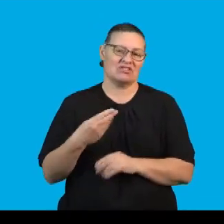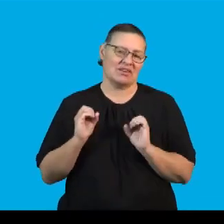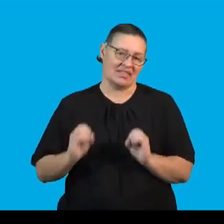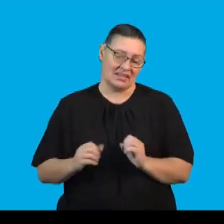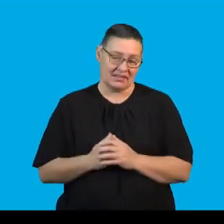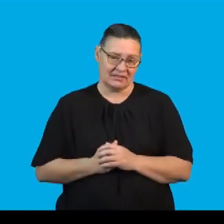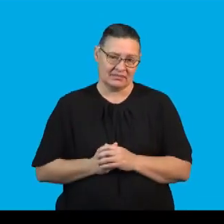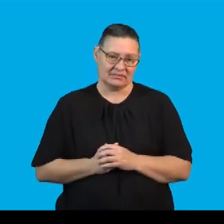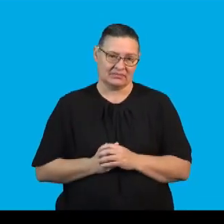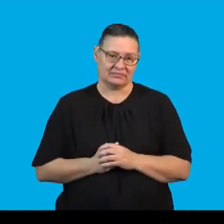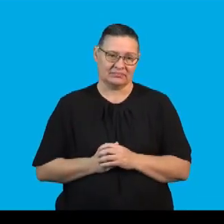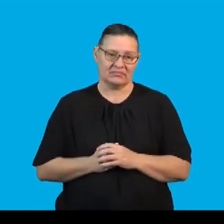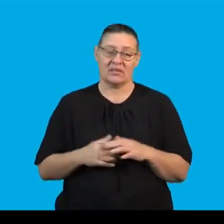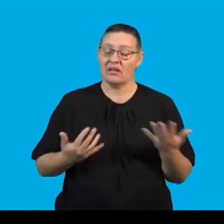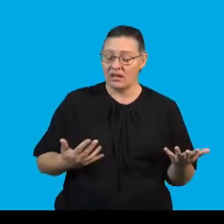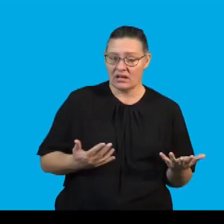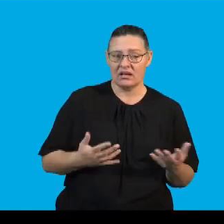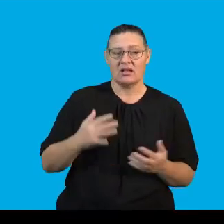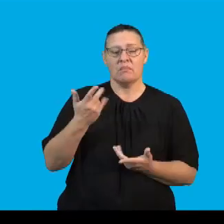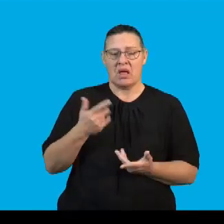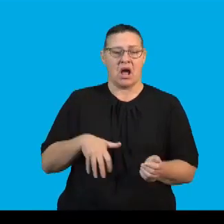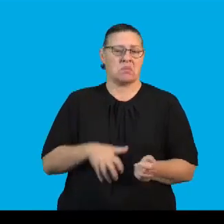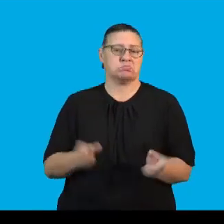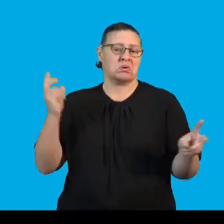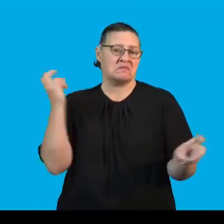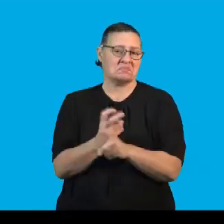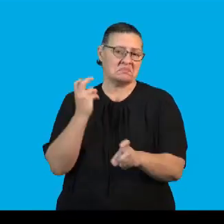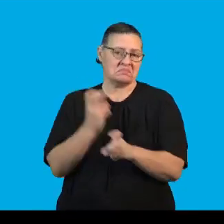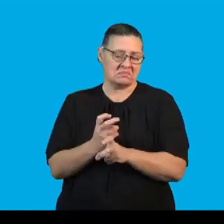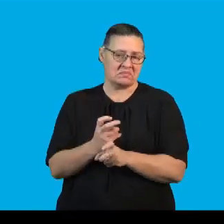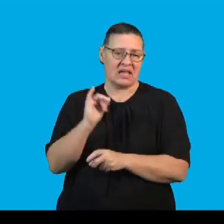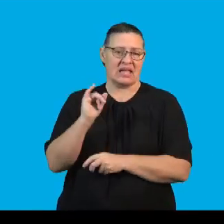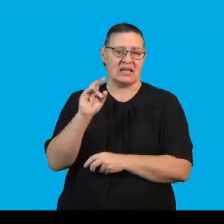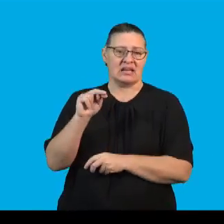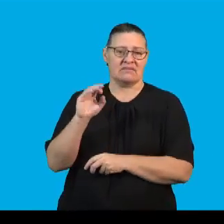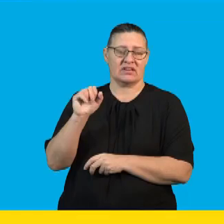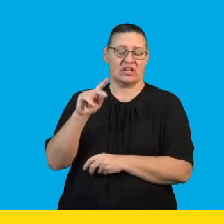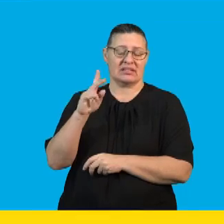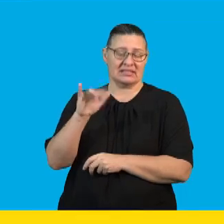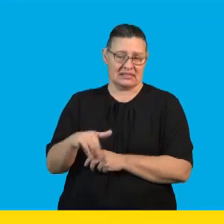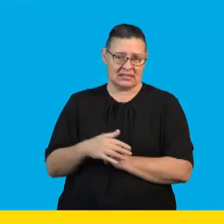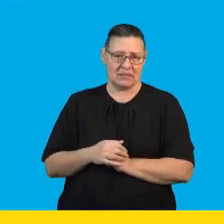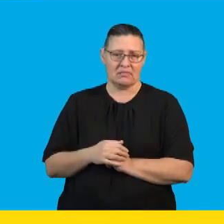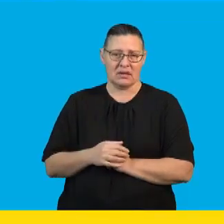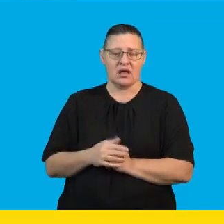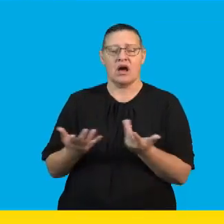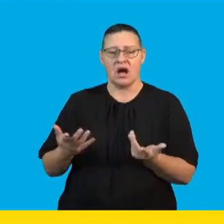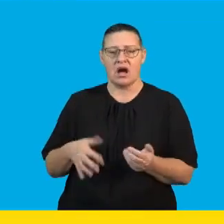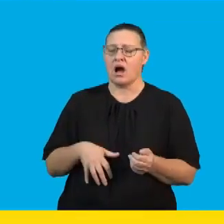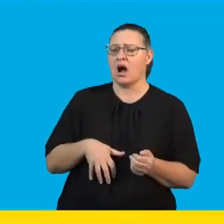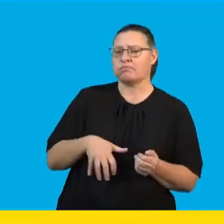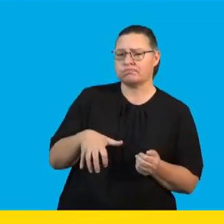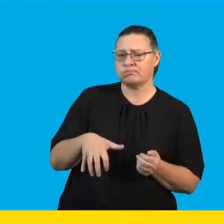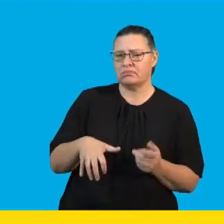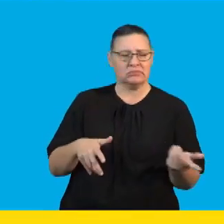FSH. When we speak about infertility, check this out. The women that struggle to fall pregnant, there might